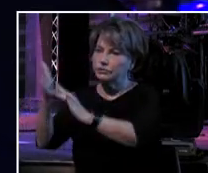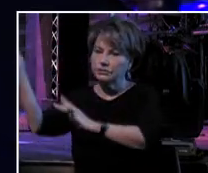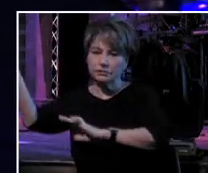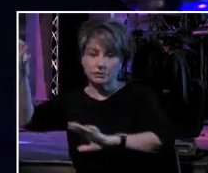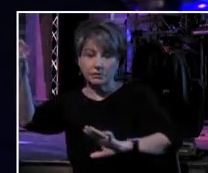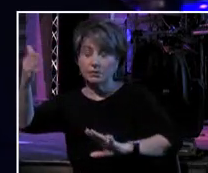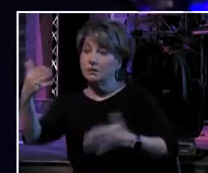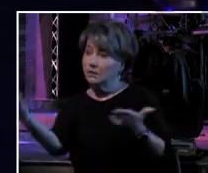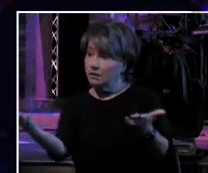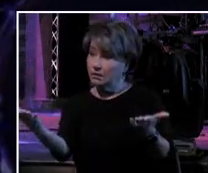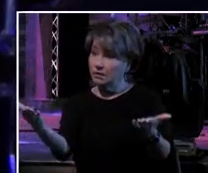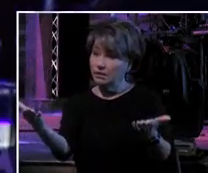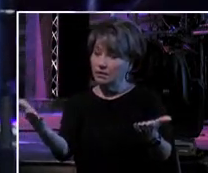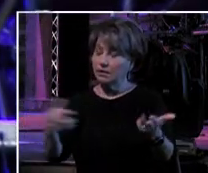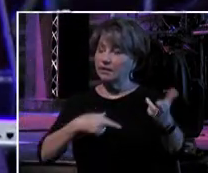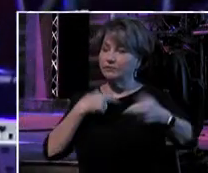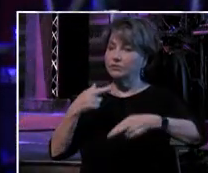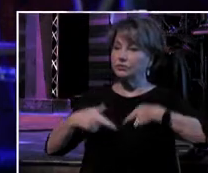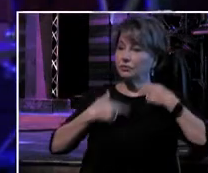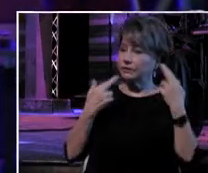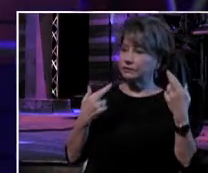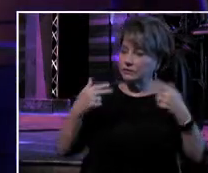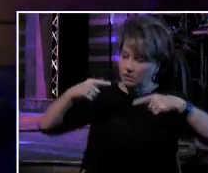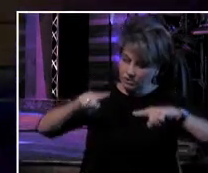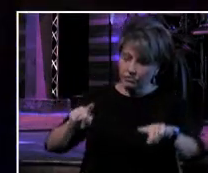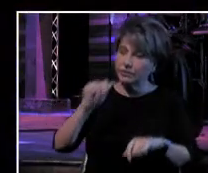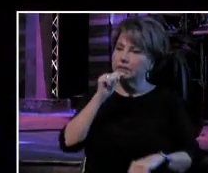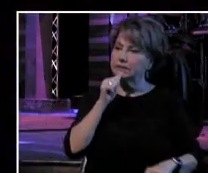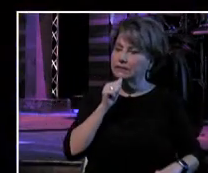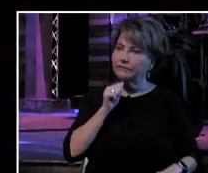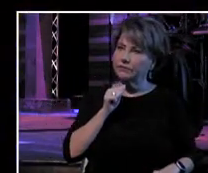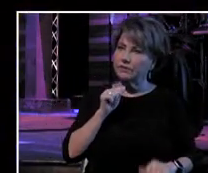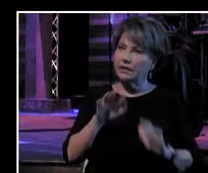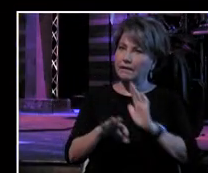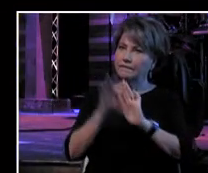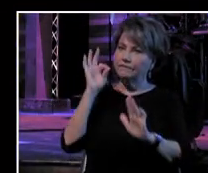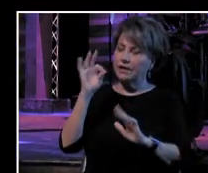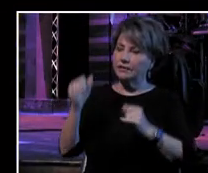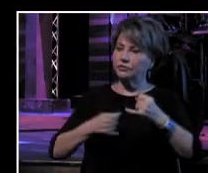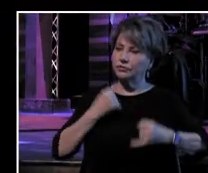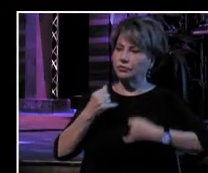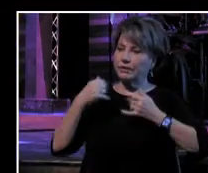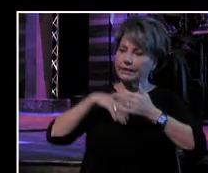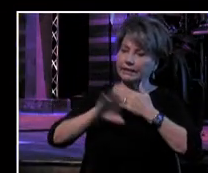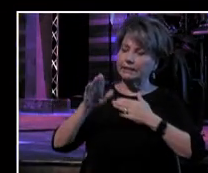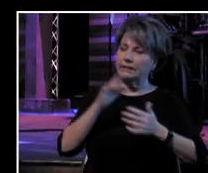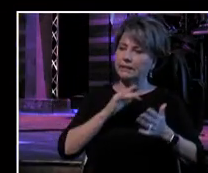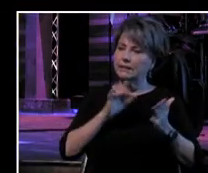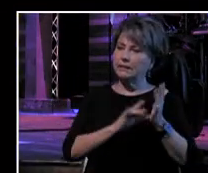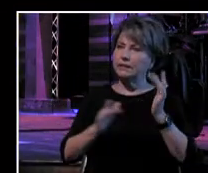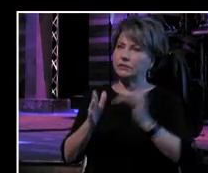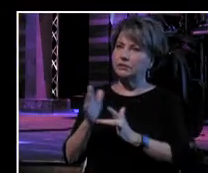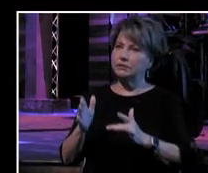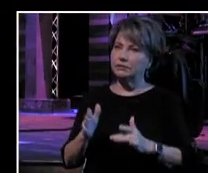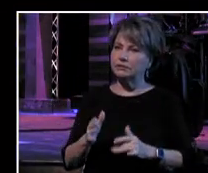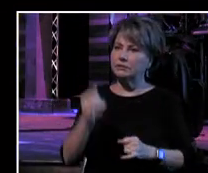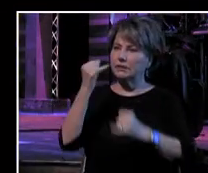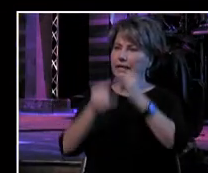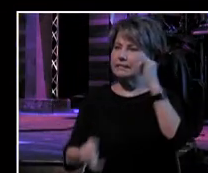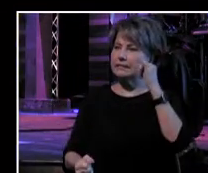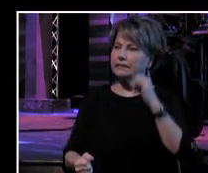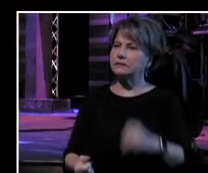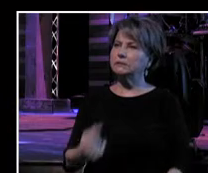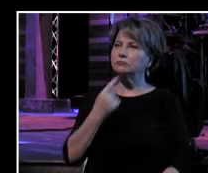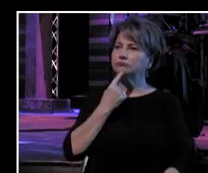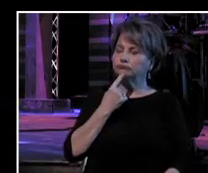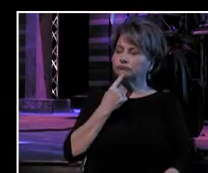And then rejoice then. Rejoice. Find your joy in Jesus. Last point, disappointment. Now, these are